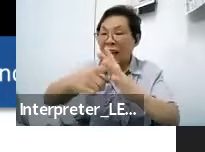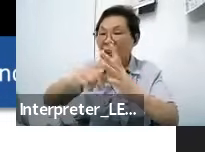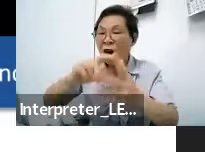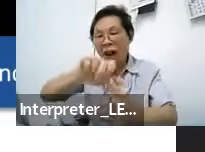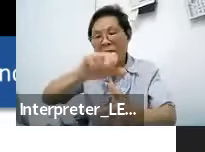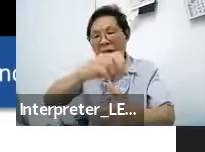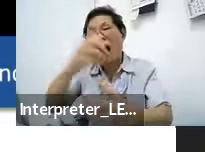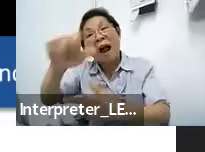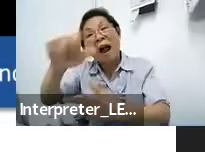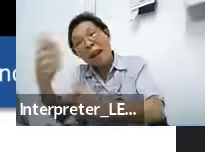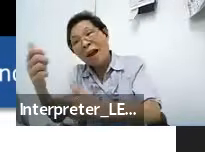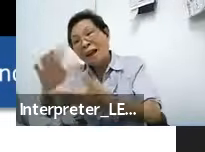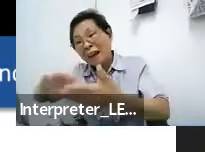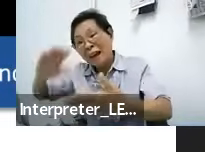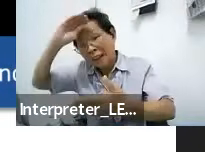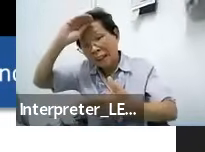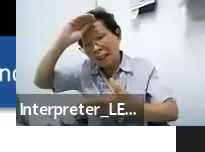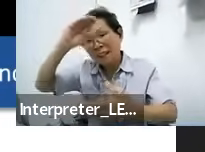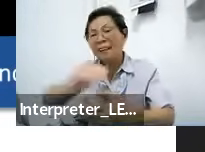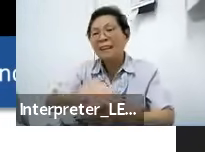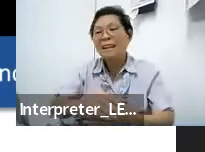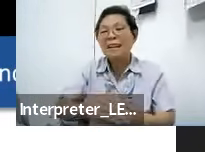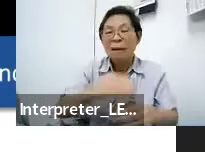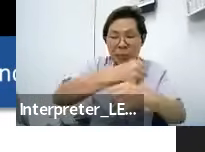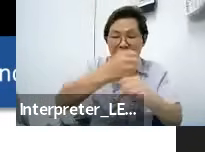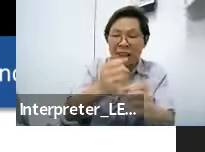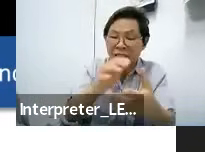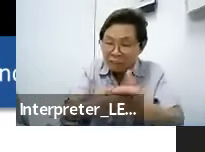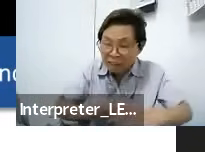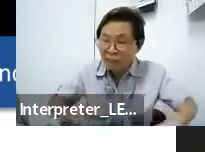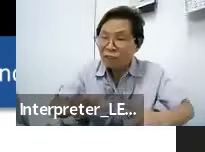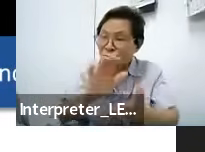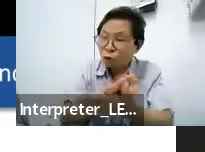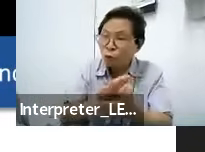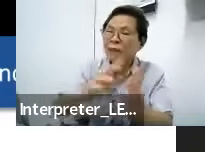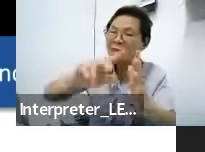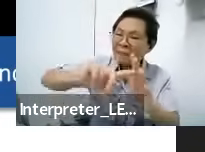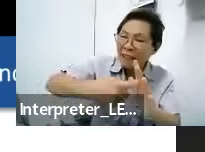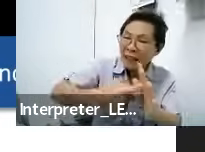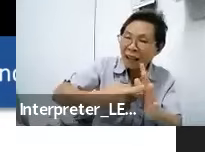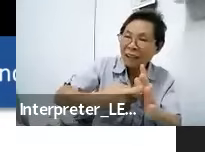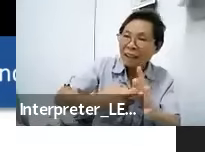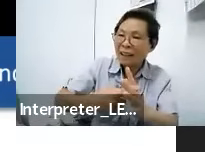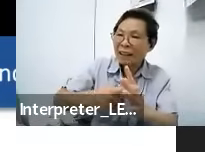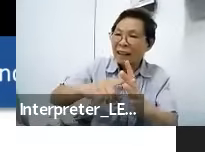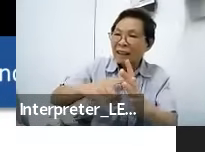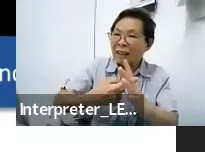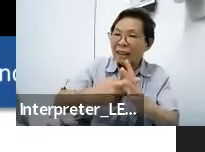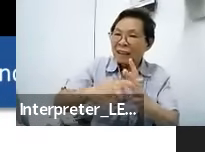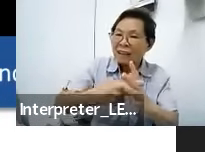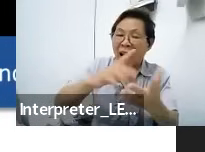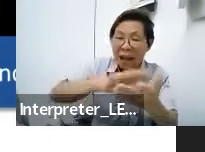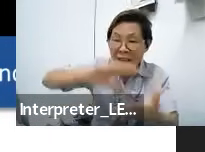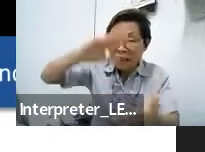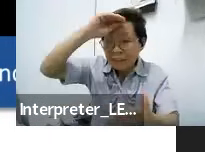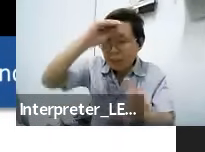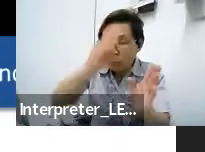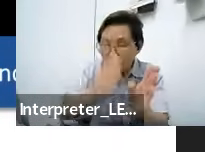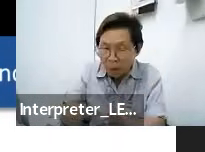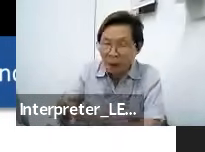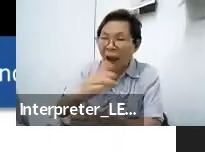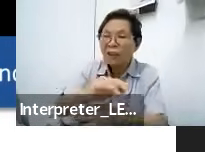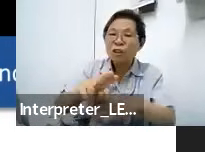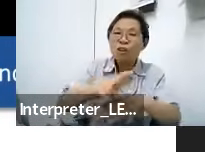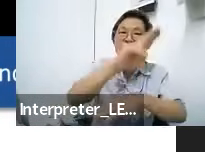solutions, creating safe schools, implementing blended learning strategies, and also